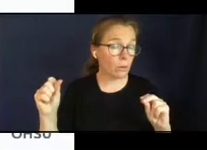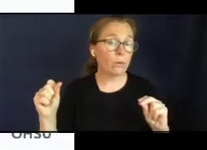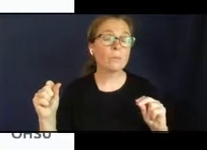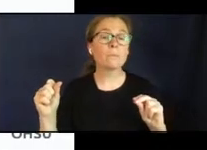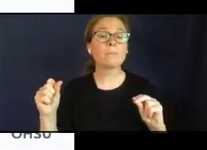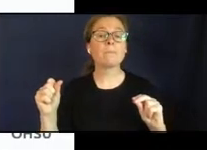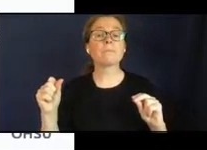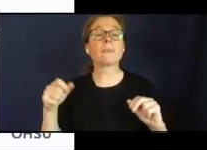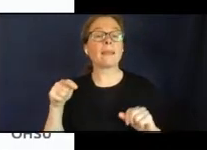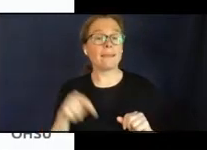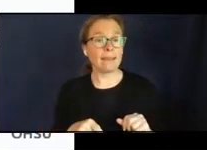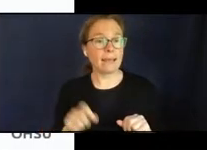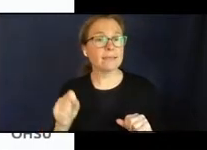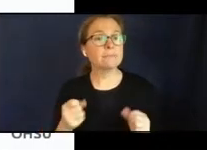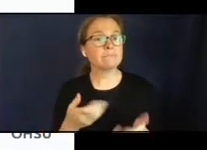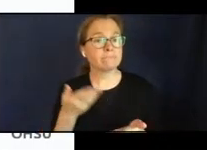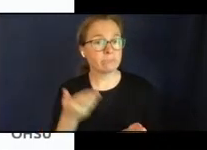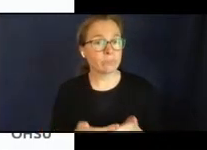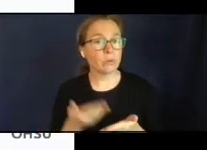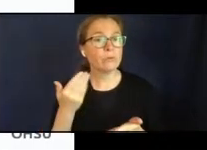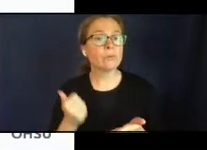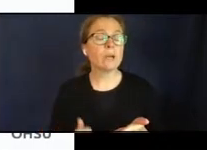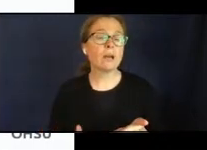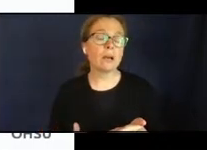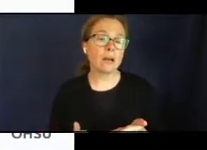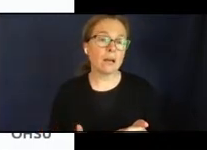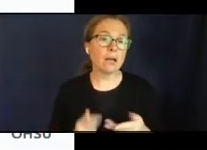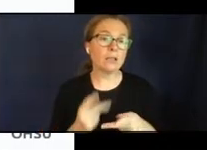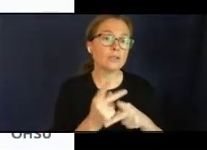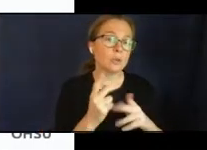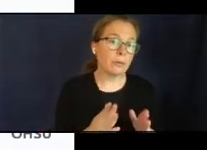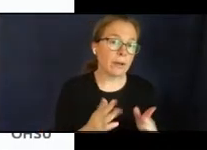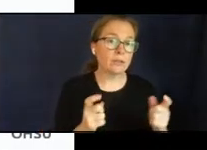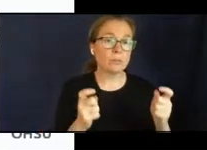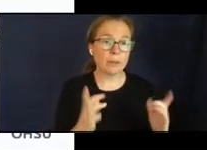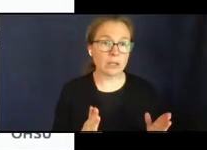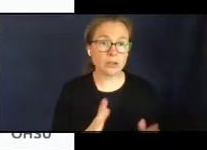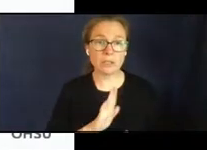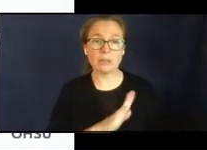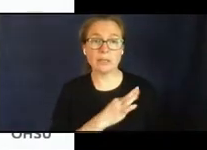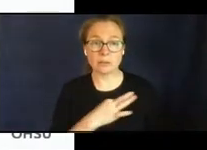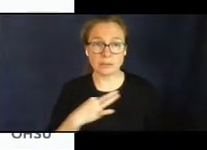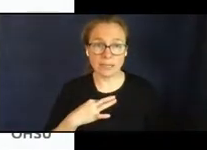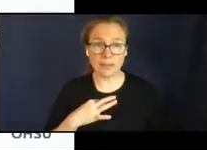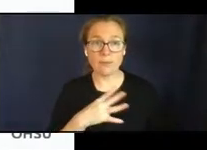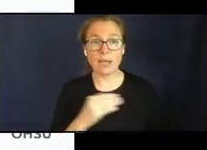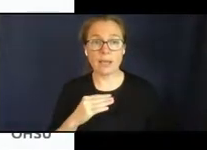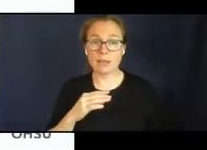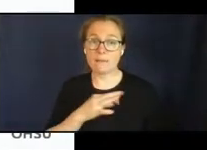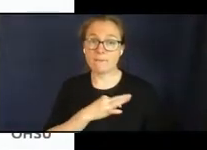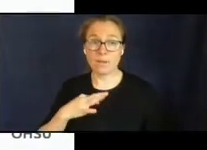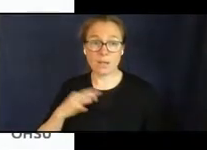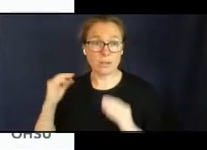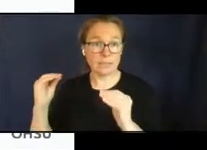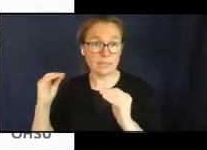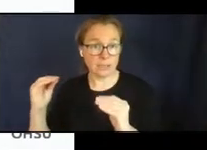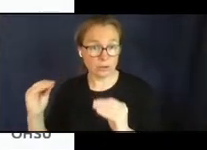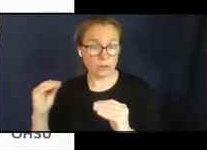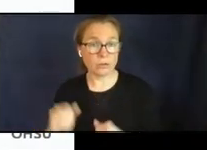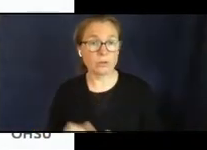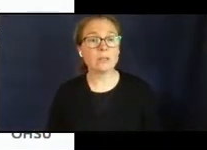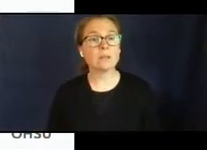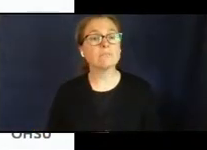is evidence that both on the supervisory and management staff and on the faculty, that we have some work to